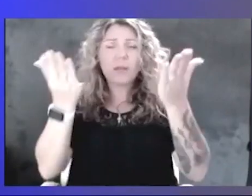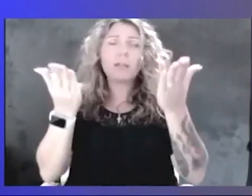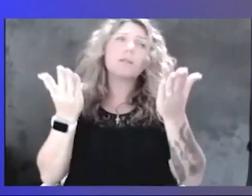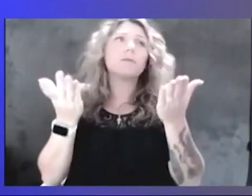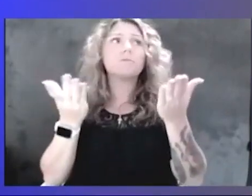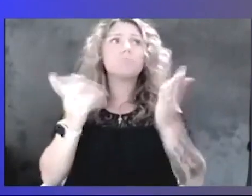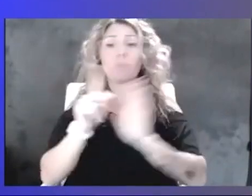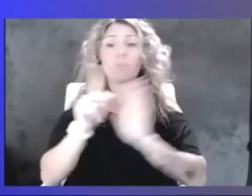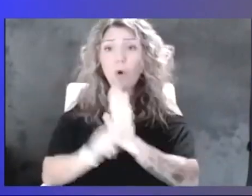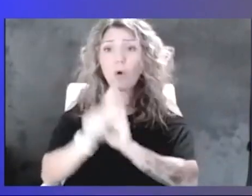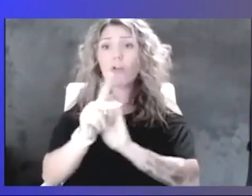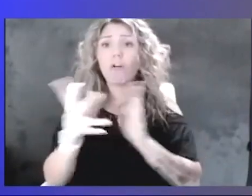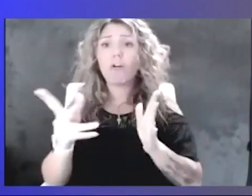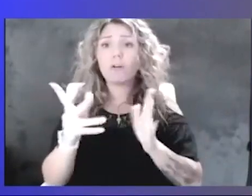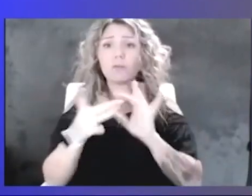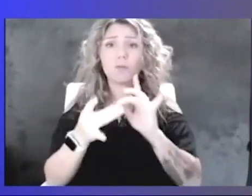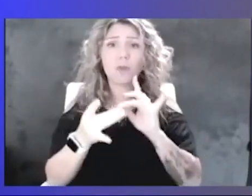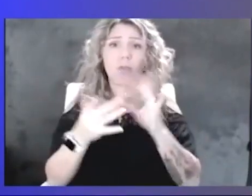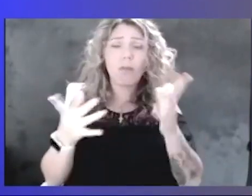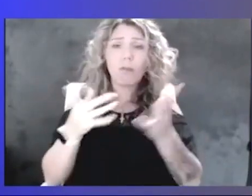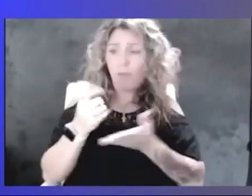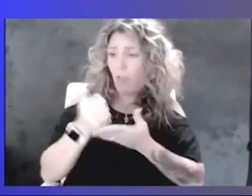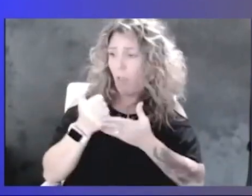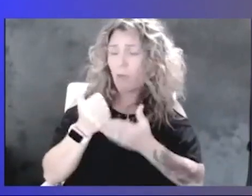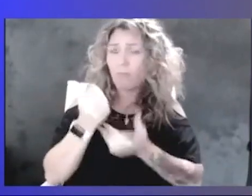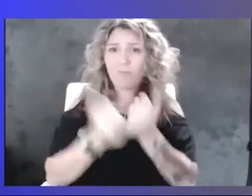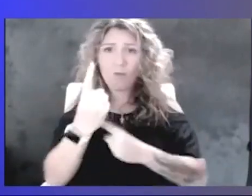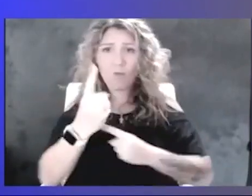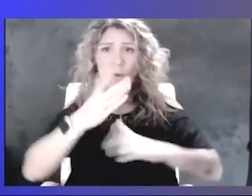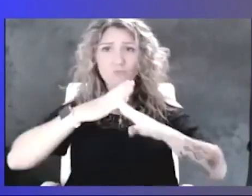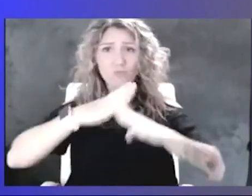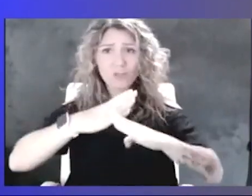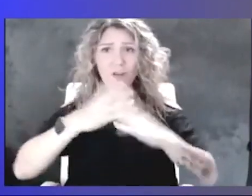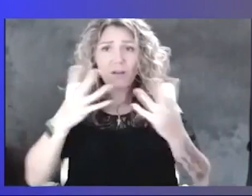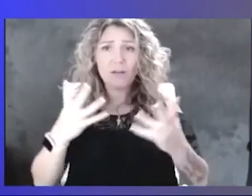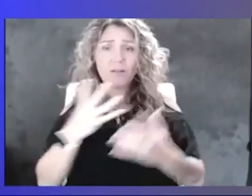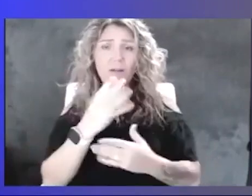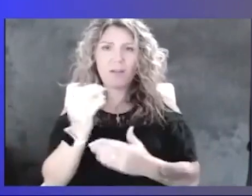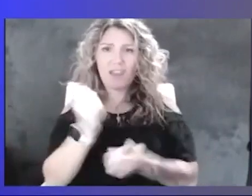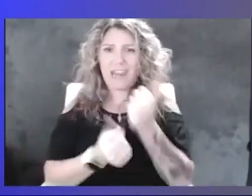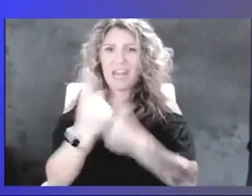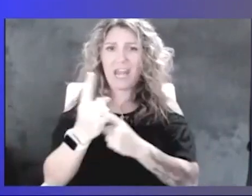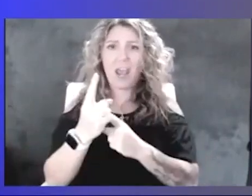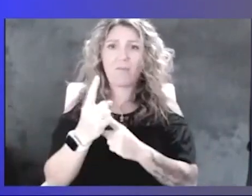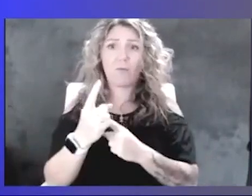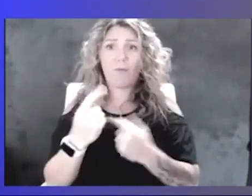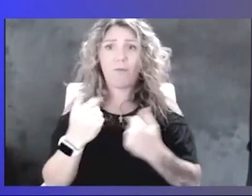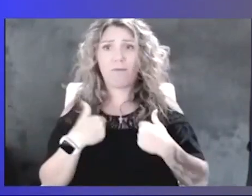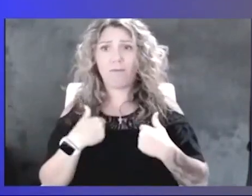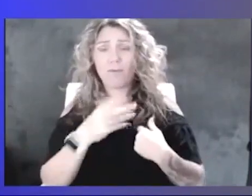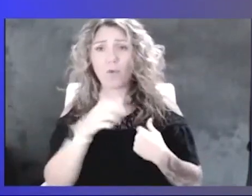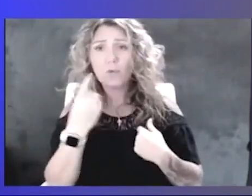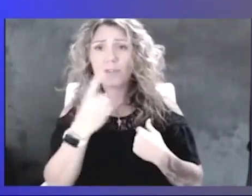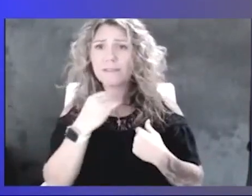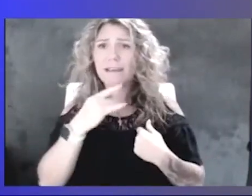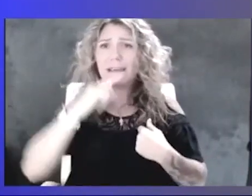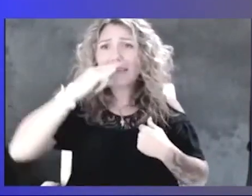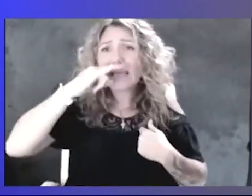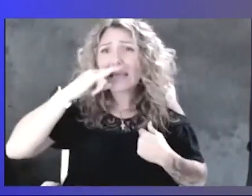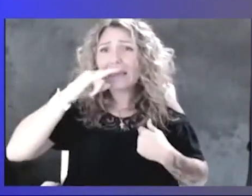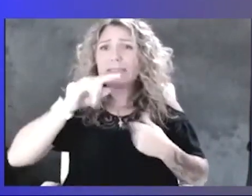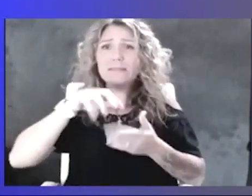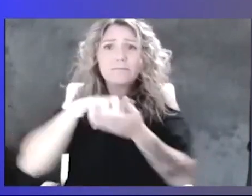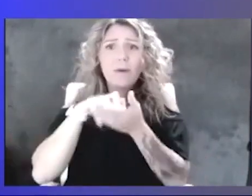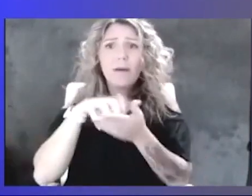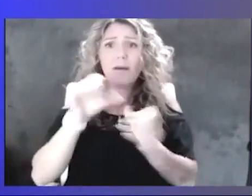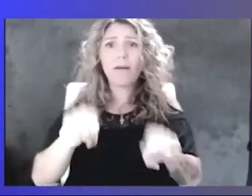terms of helping to keep everyone protected, that everyone is then put at risk, and that kids are especially susceptible to